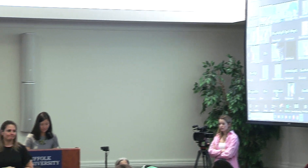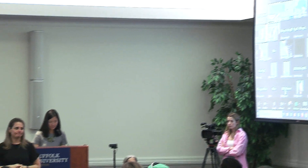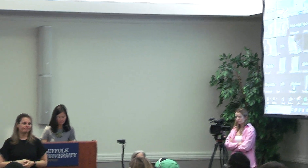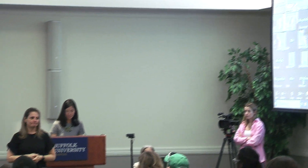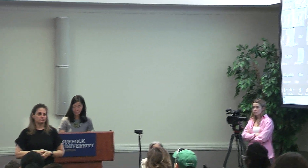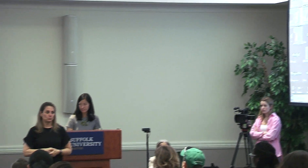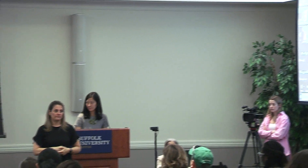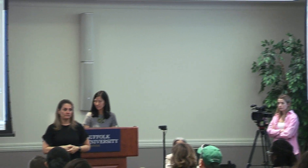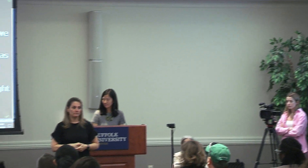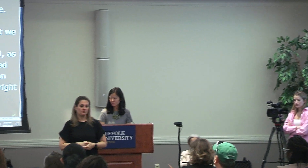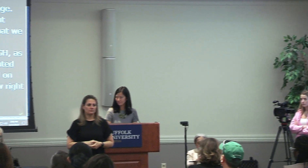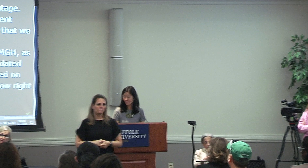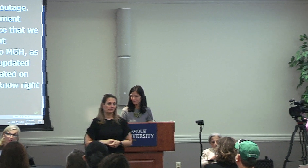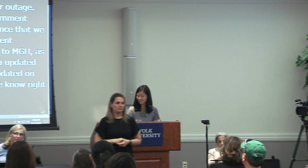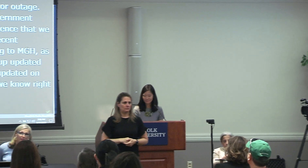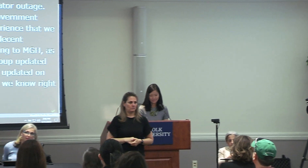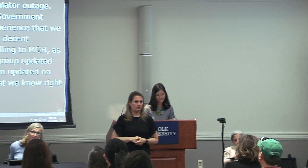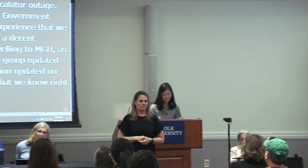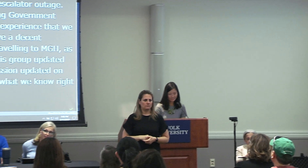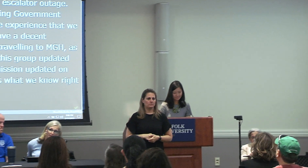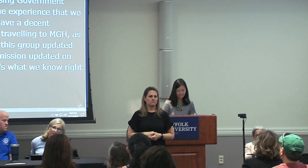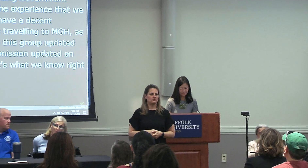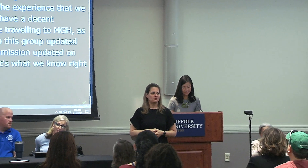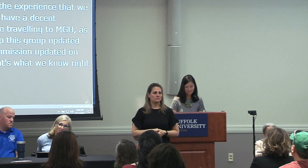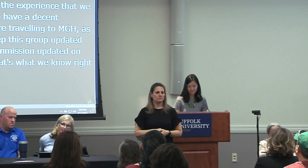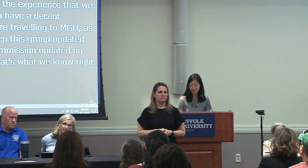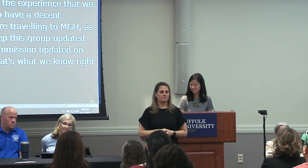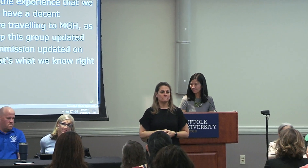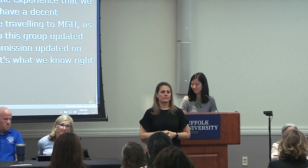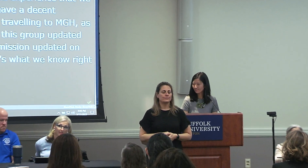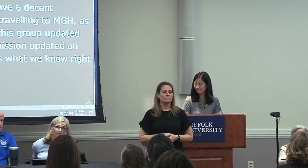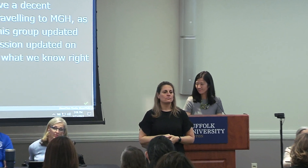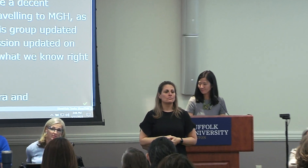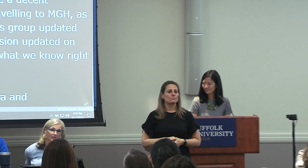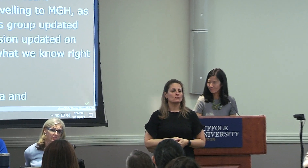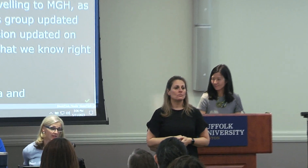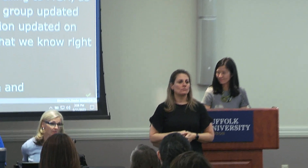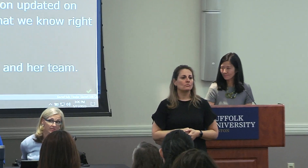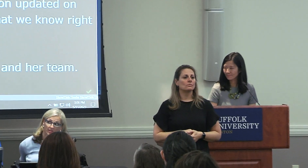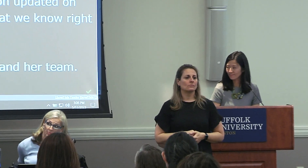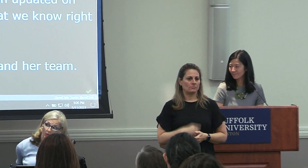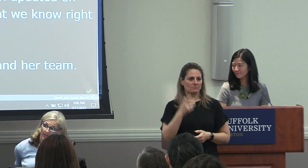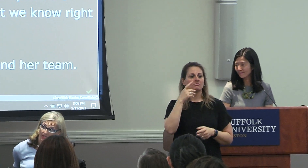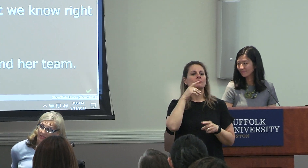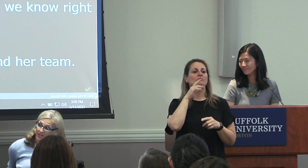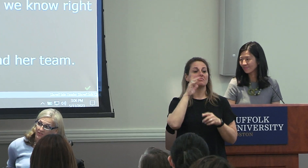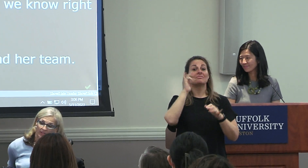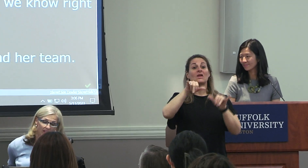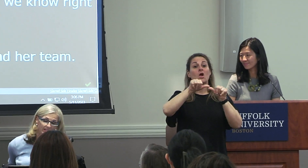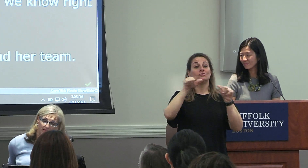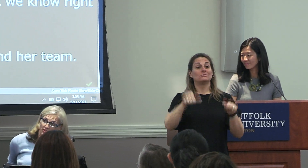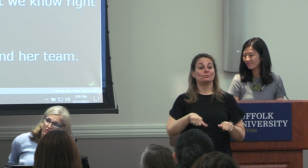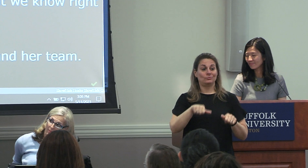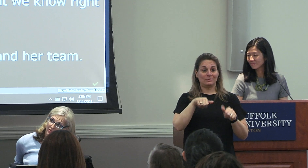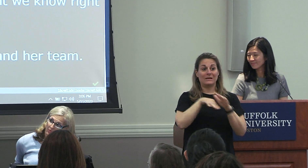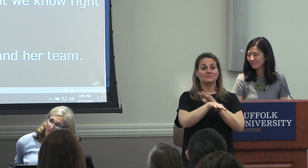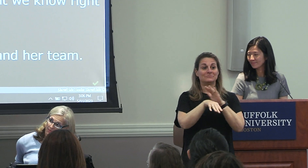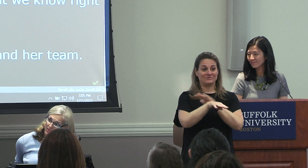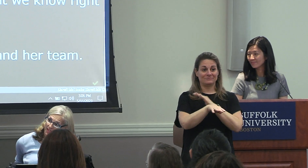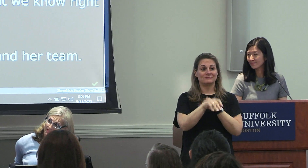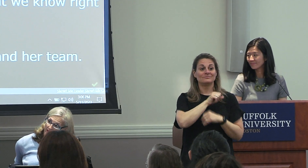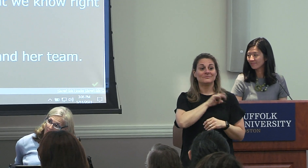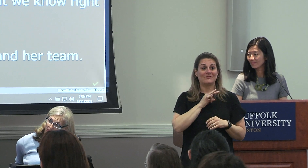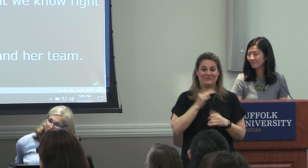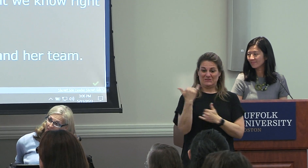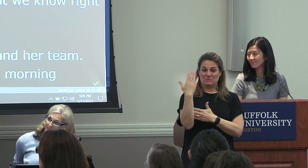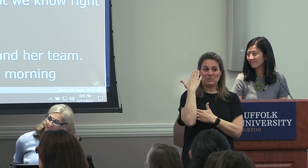We work very closely with Laura and her team. In fact, my architectural access staff was on a site visit this morning, looking at several stops. Do you want to